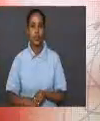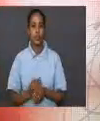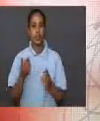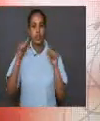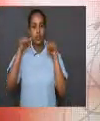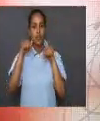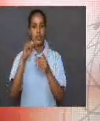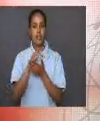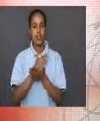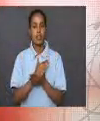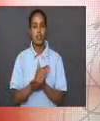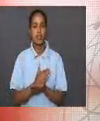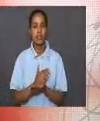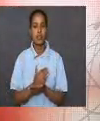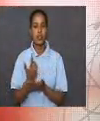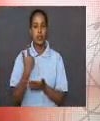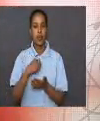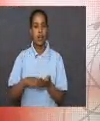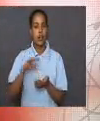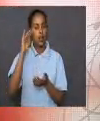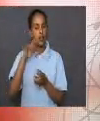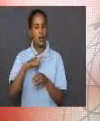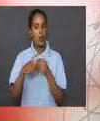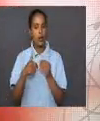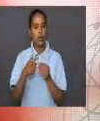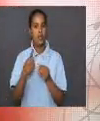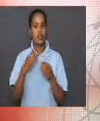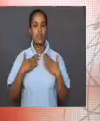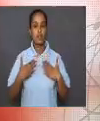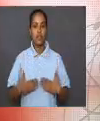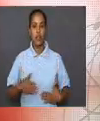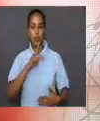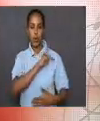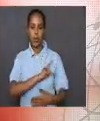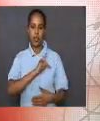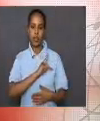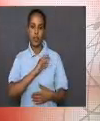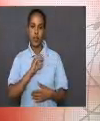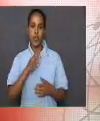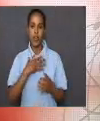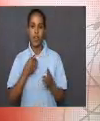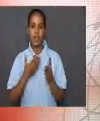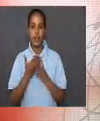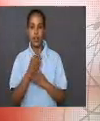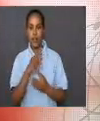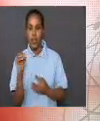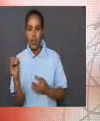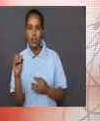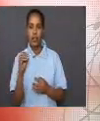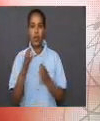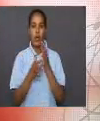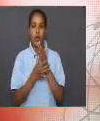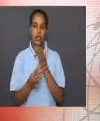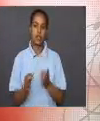In today's lesson, we learned about the physical properties of fats and